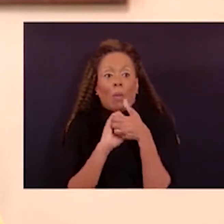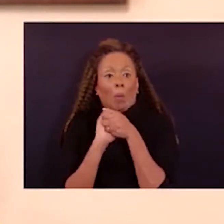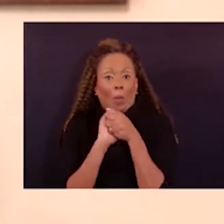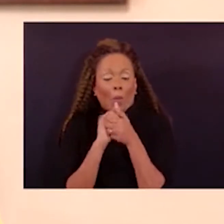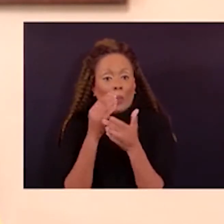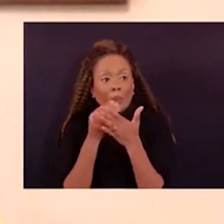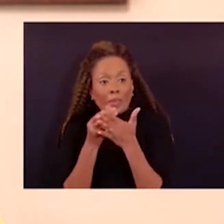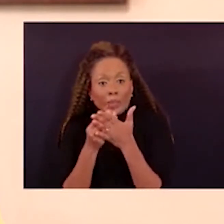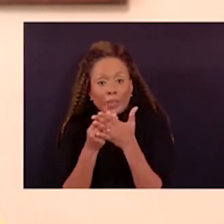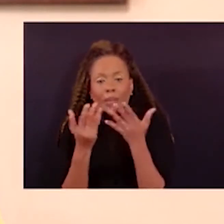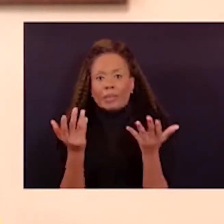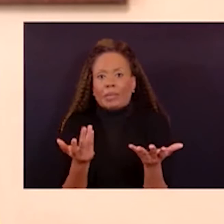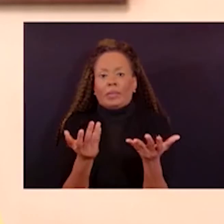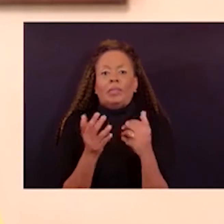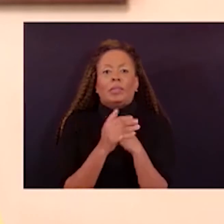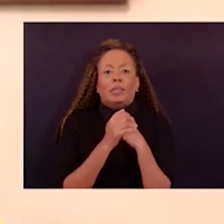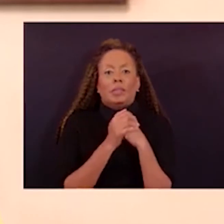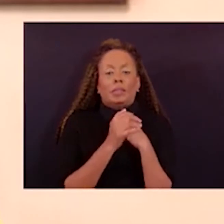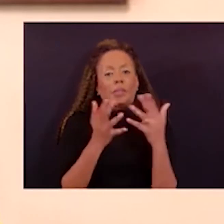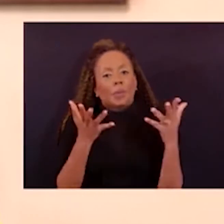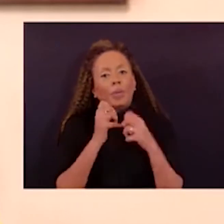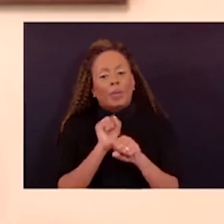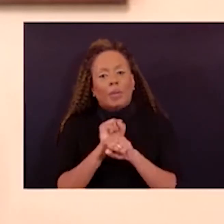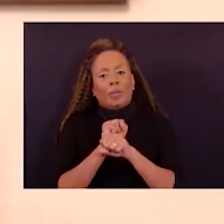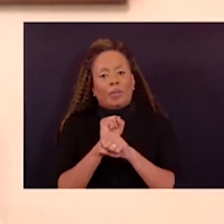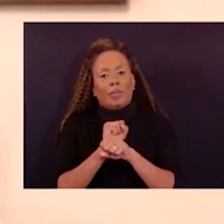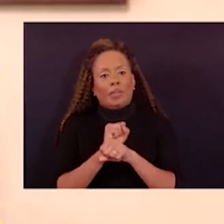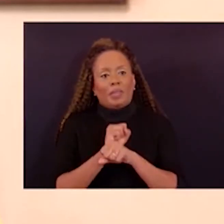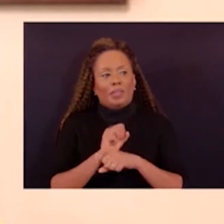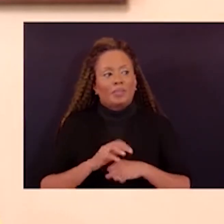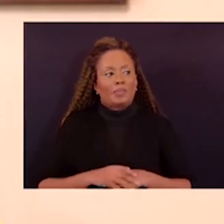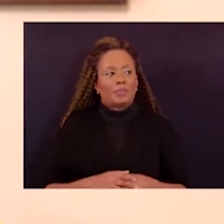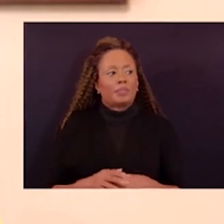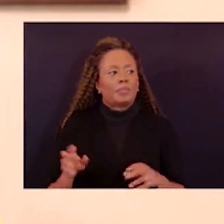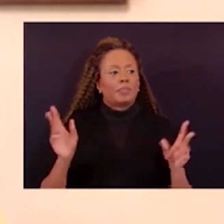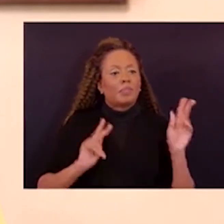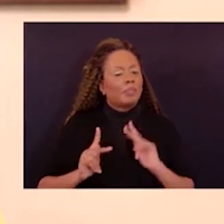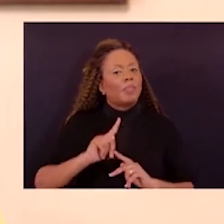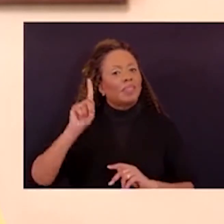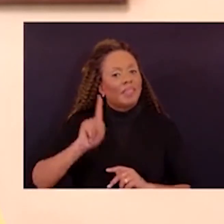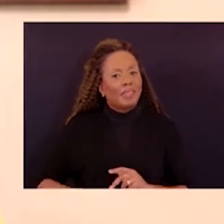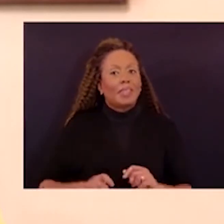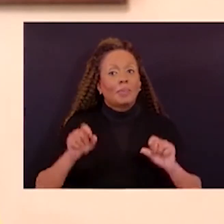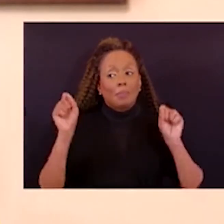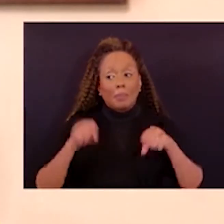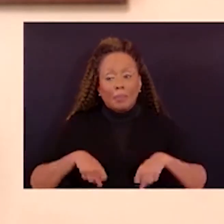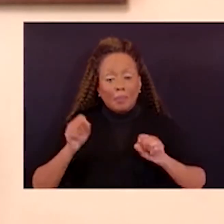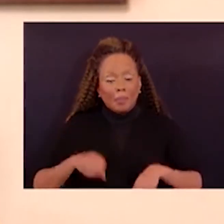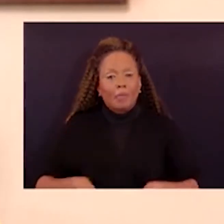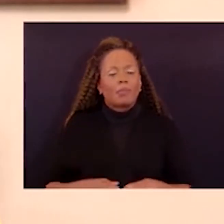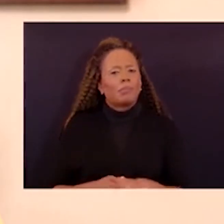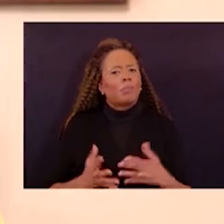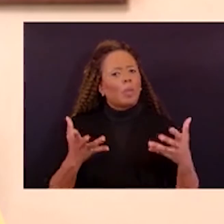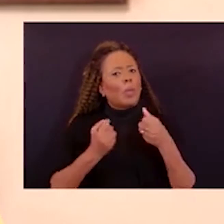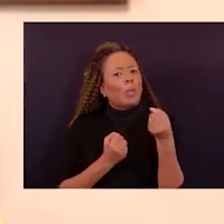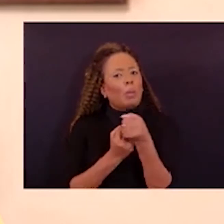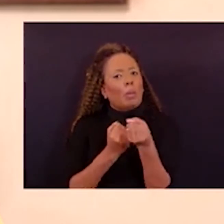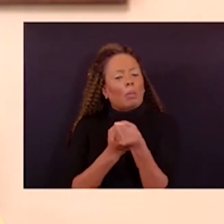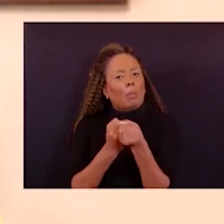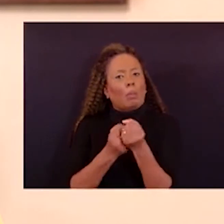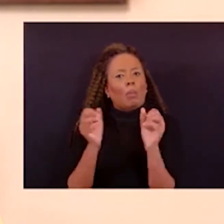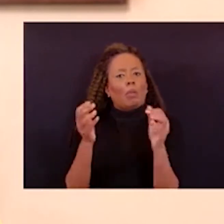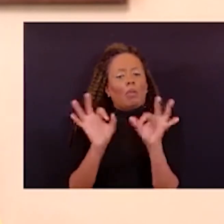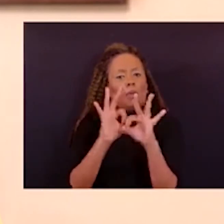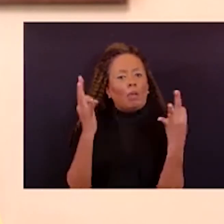else. They want to work. We need to be able to give them the space to breathe. We need to give them the opportunity to support their families and their